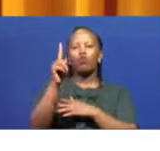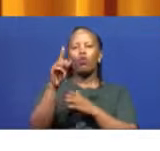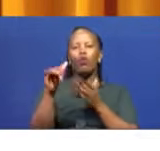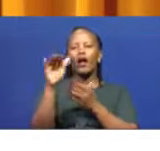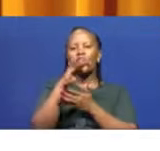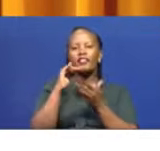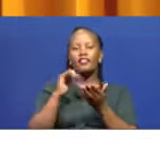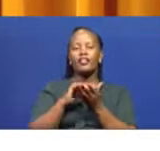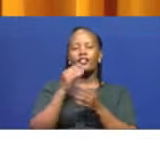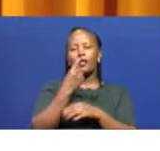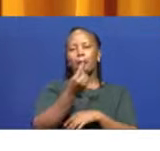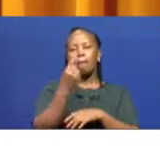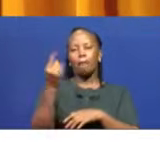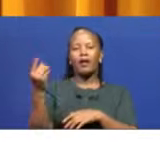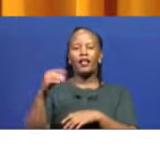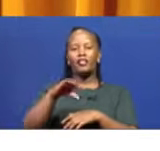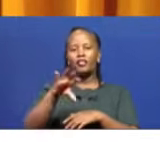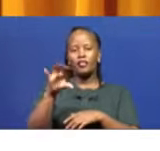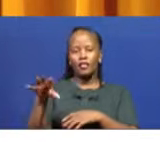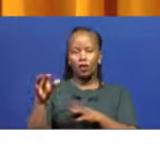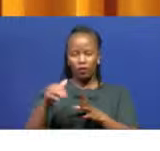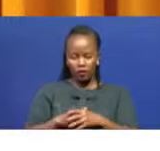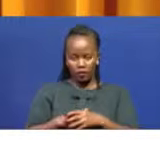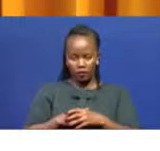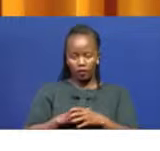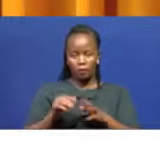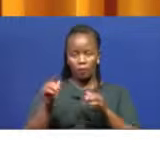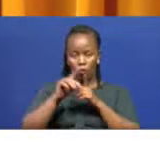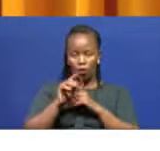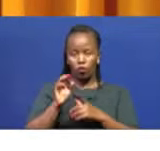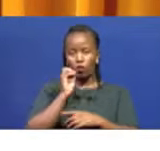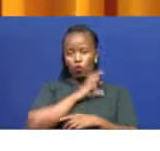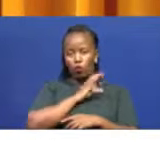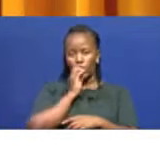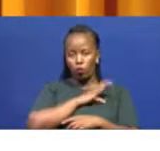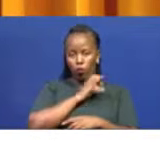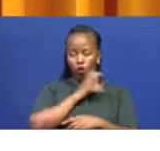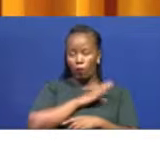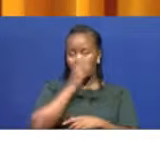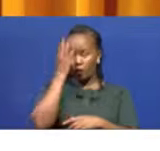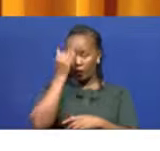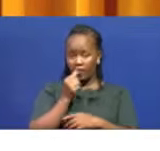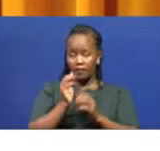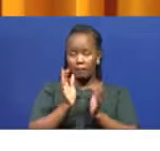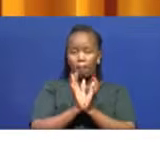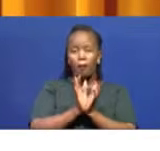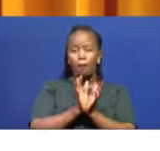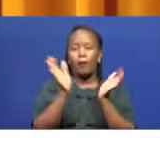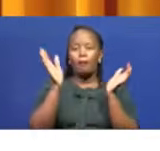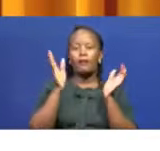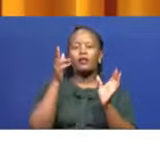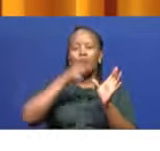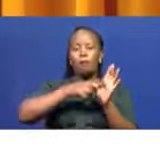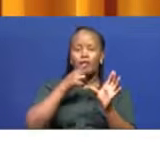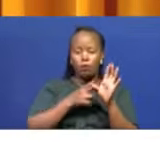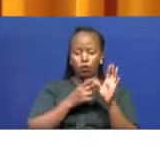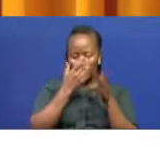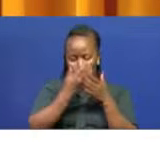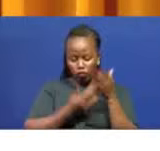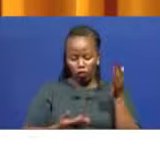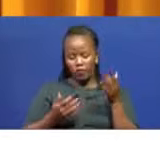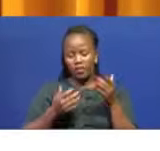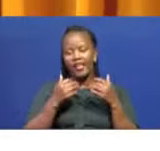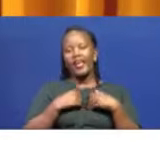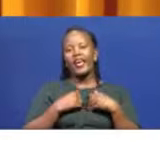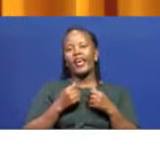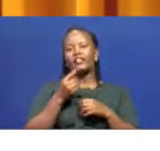per county and constituency. He also complained that the public participation forms contained only the